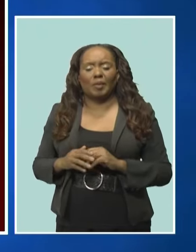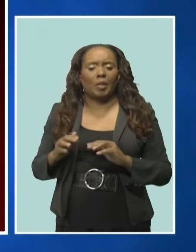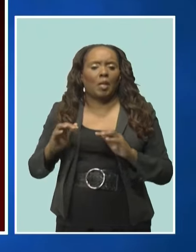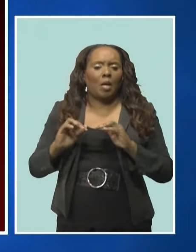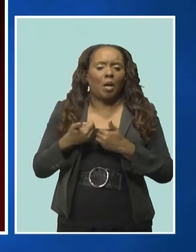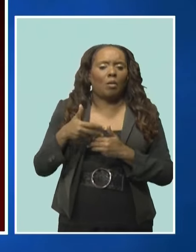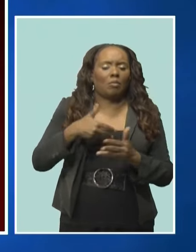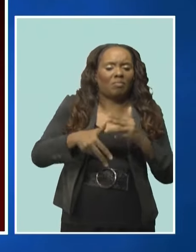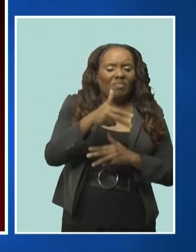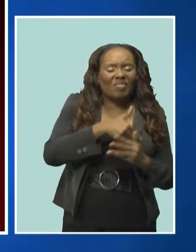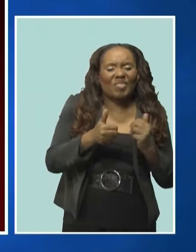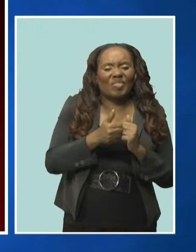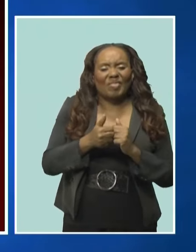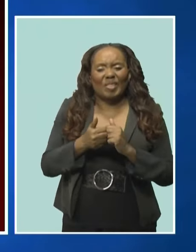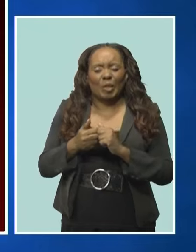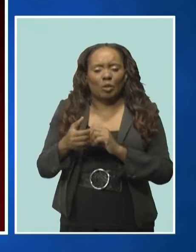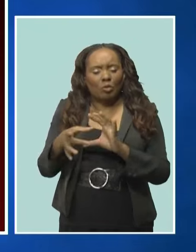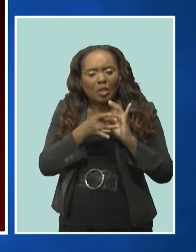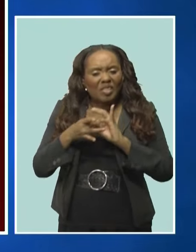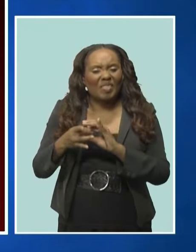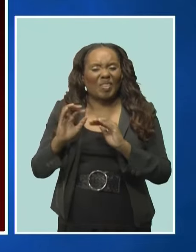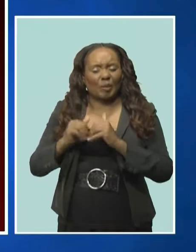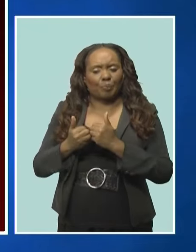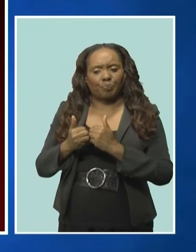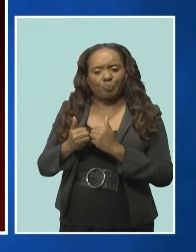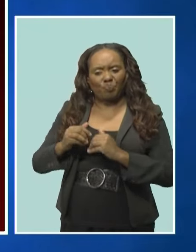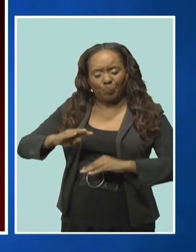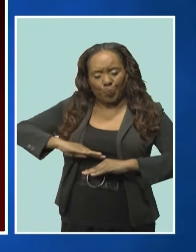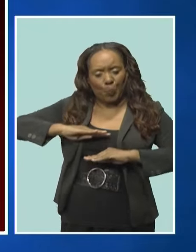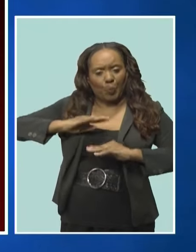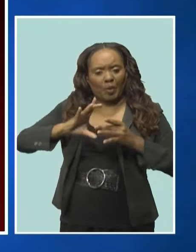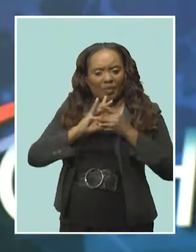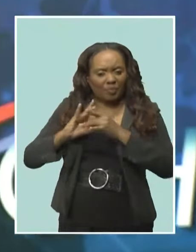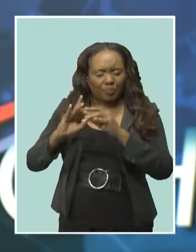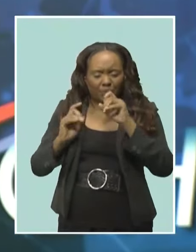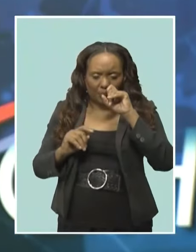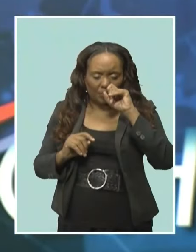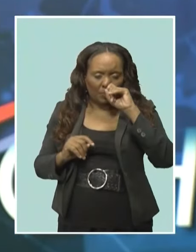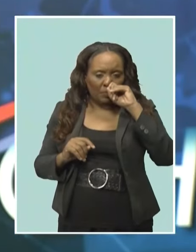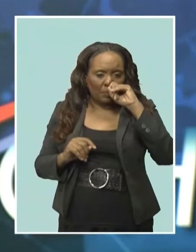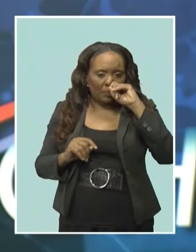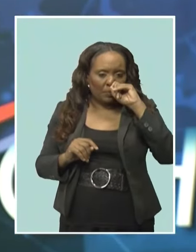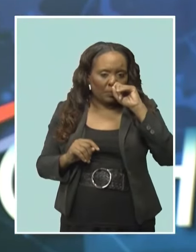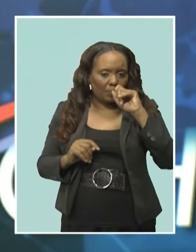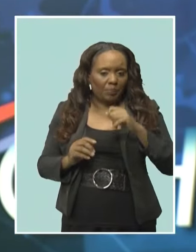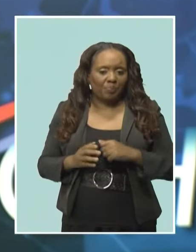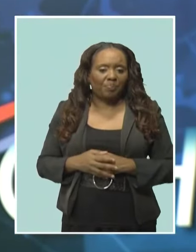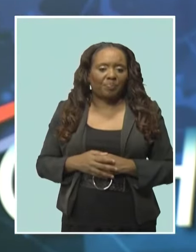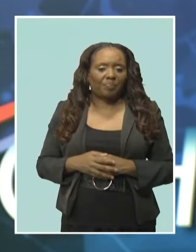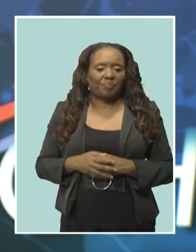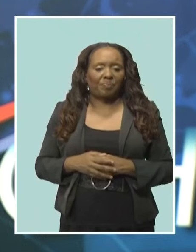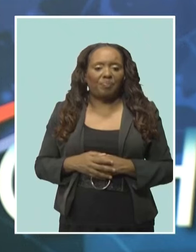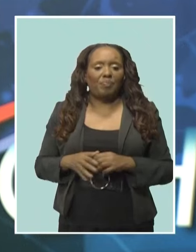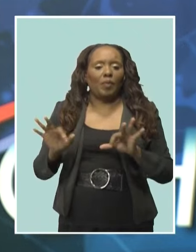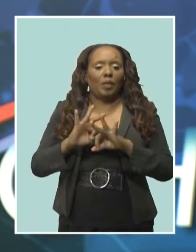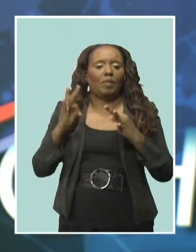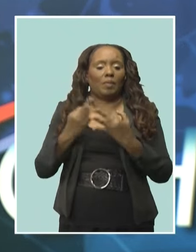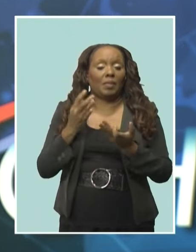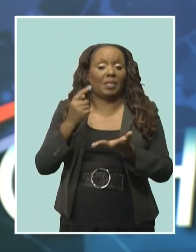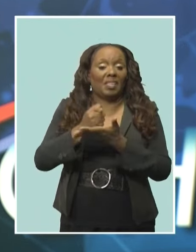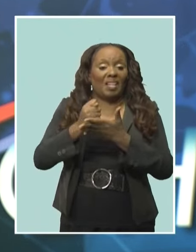relationships, how they build relationships, how they deal with conflict. Couple and family therapist Jomo Phillips